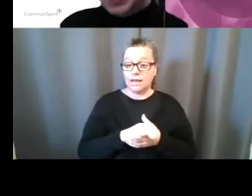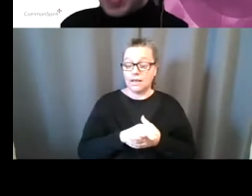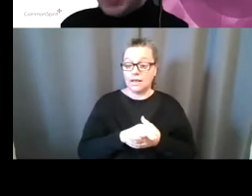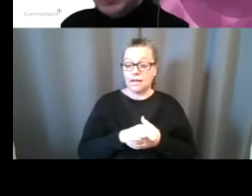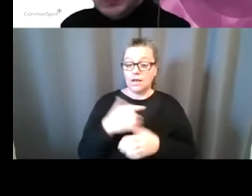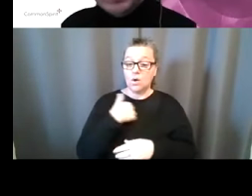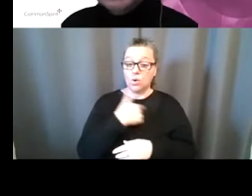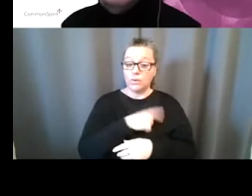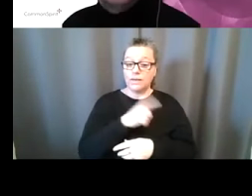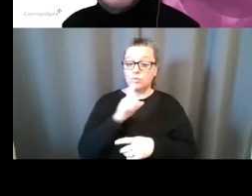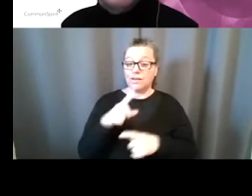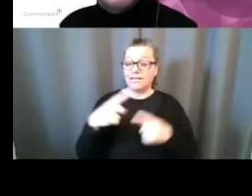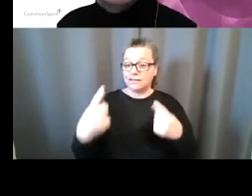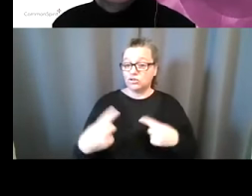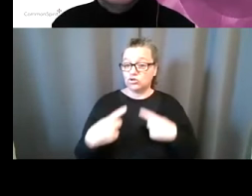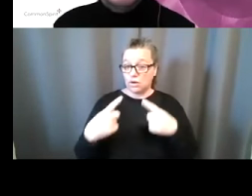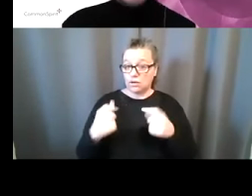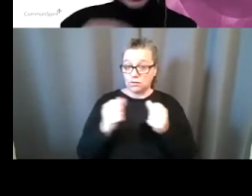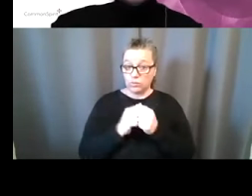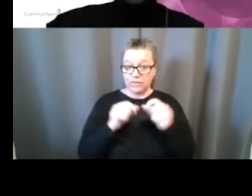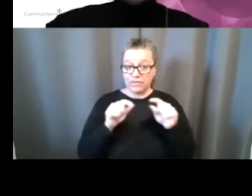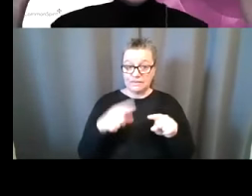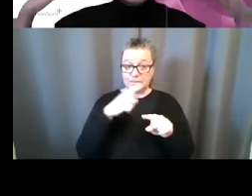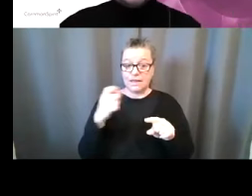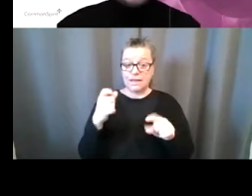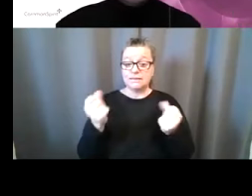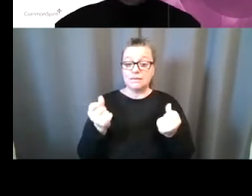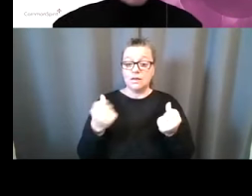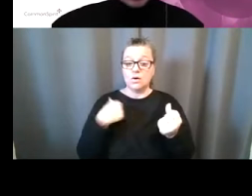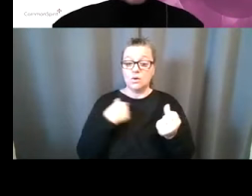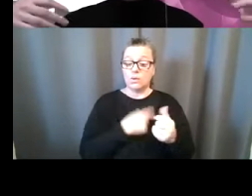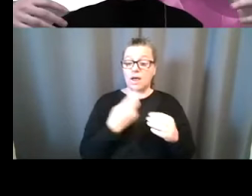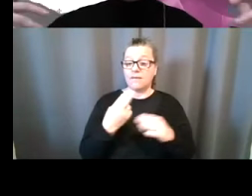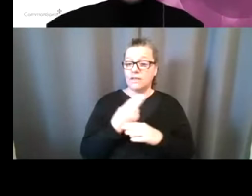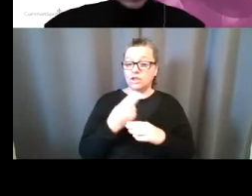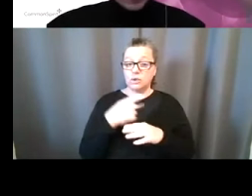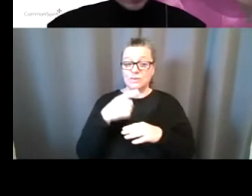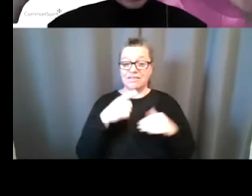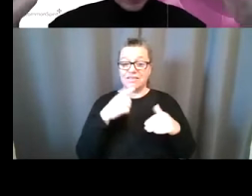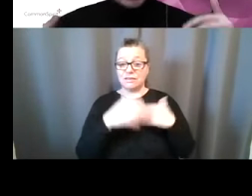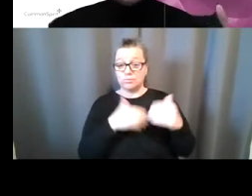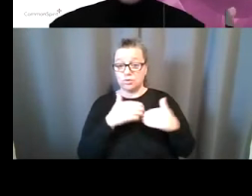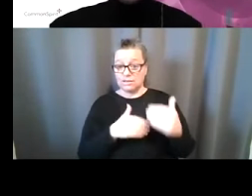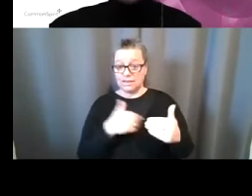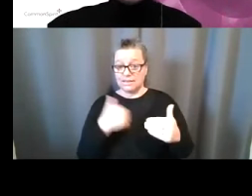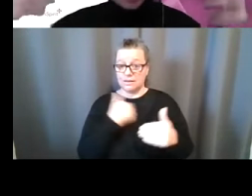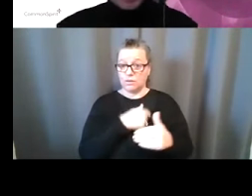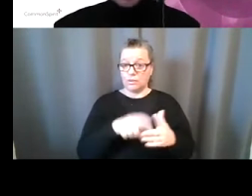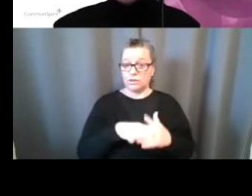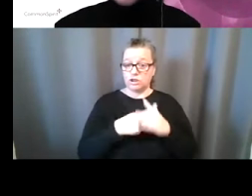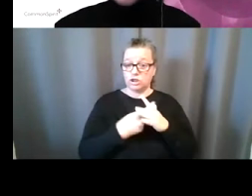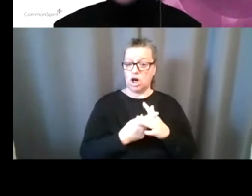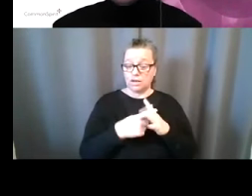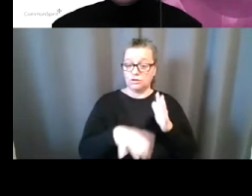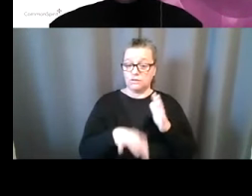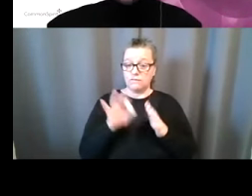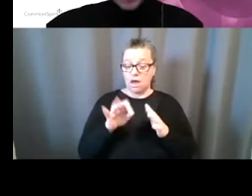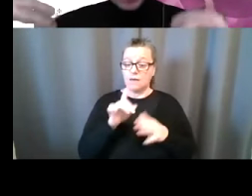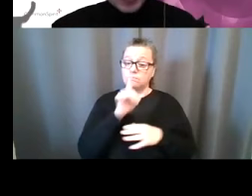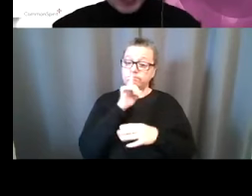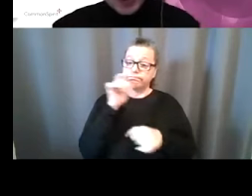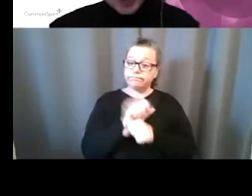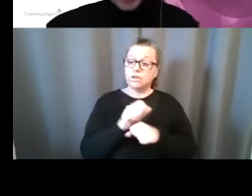did struggle with this event because we were having to utilize this process that we were starting to find was super problematic